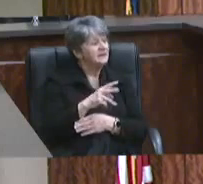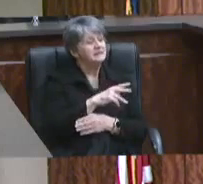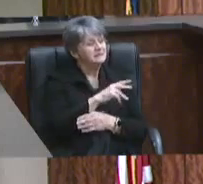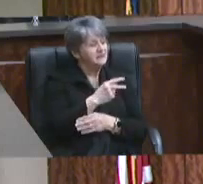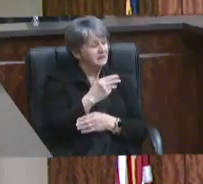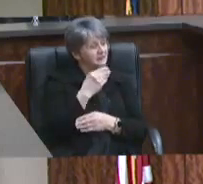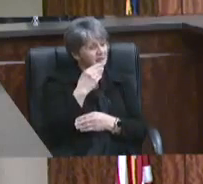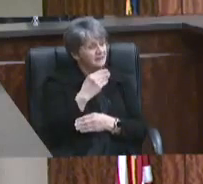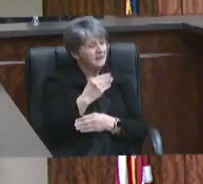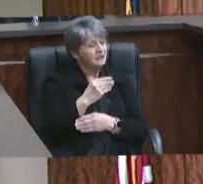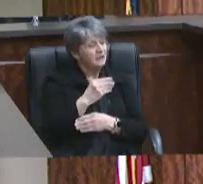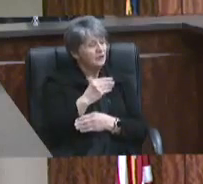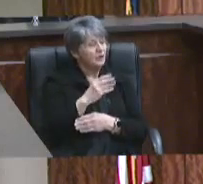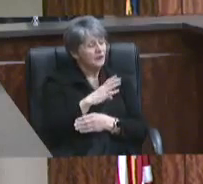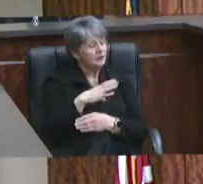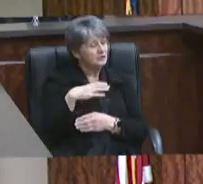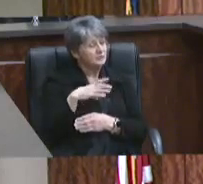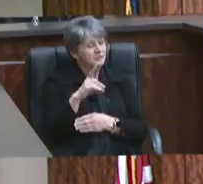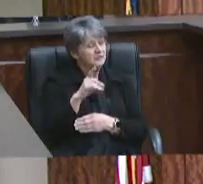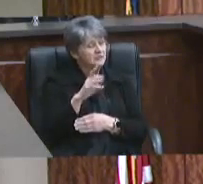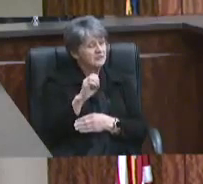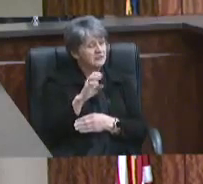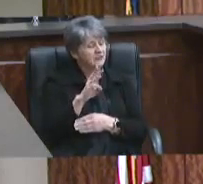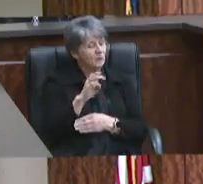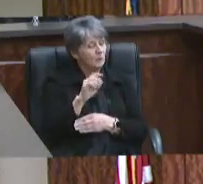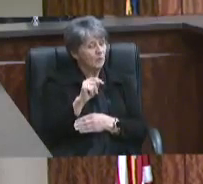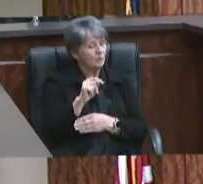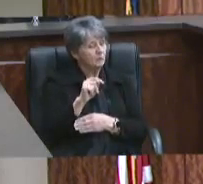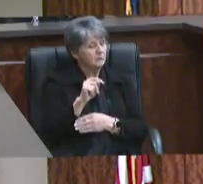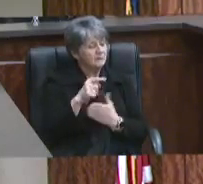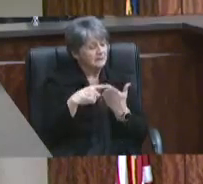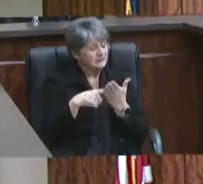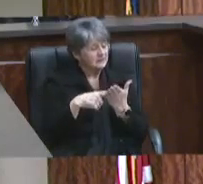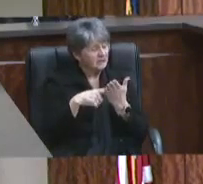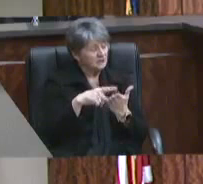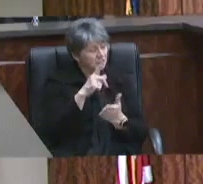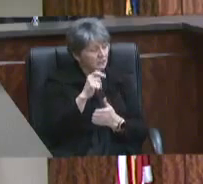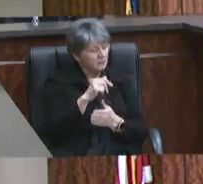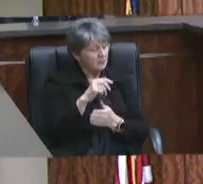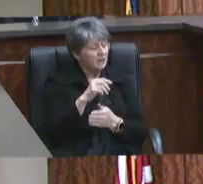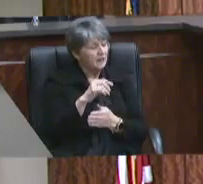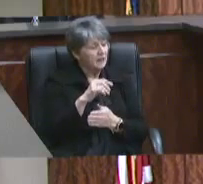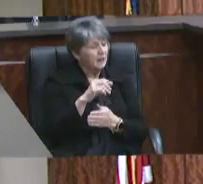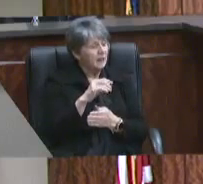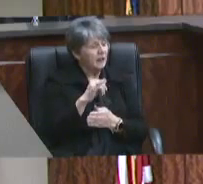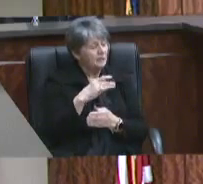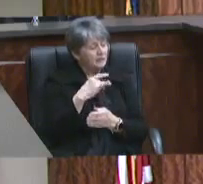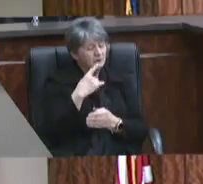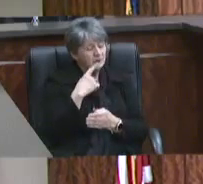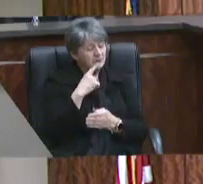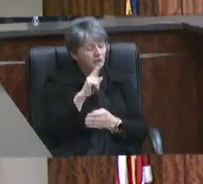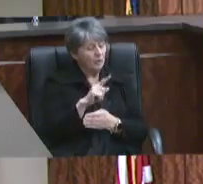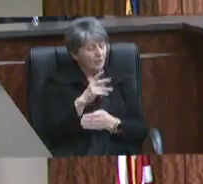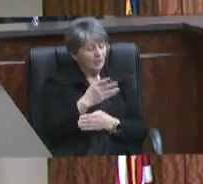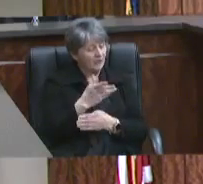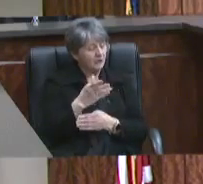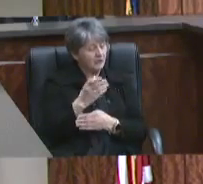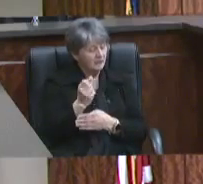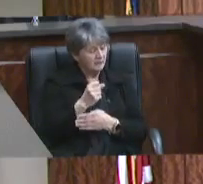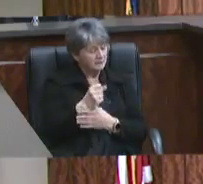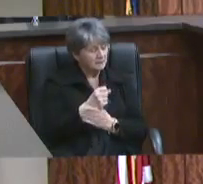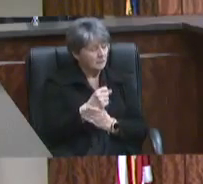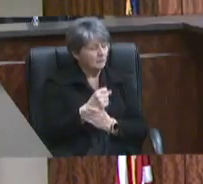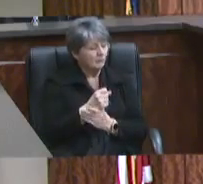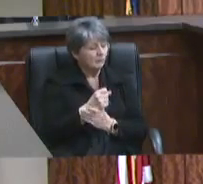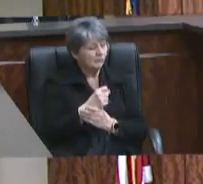you, Councilman DeWalt. Any discussion? I'd like to make one comment, Mr. Smalls. Please.